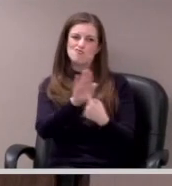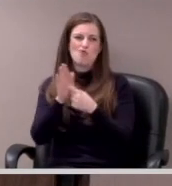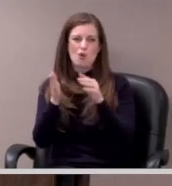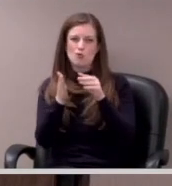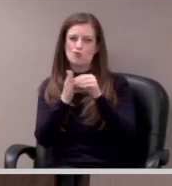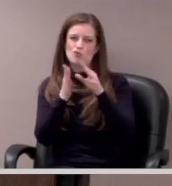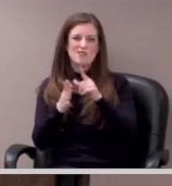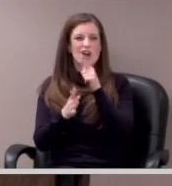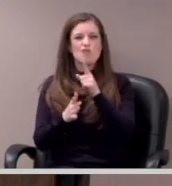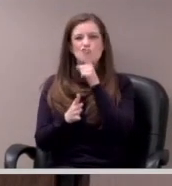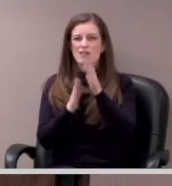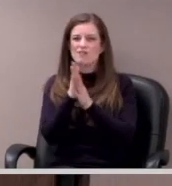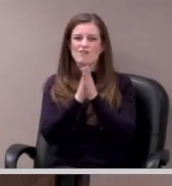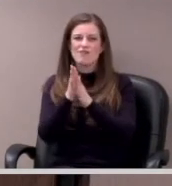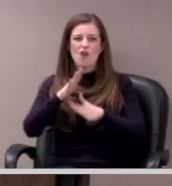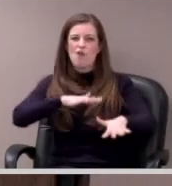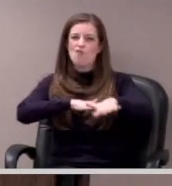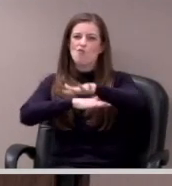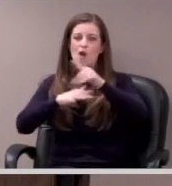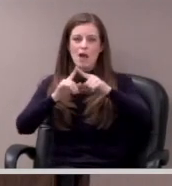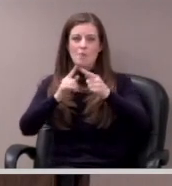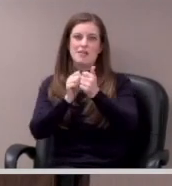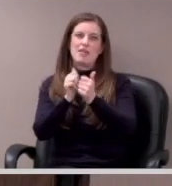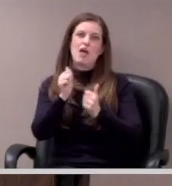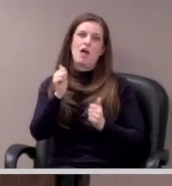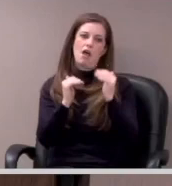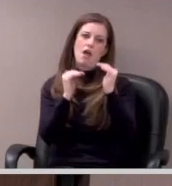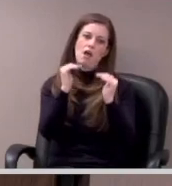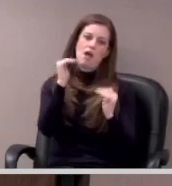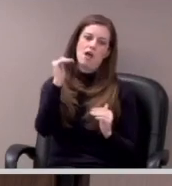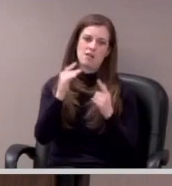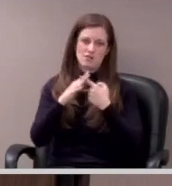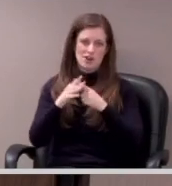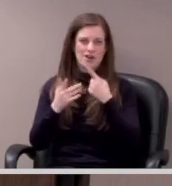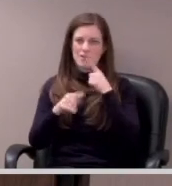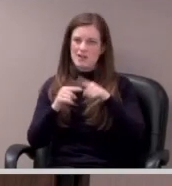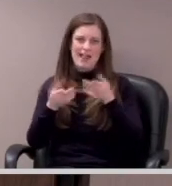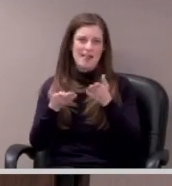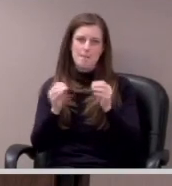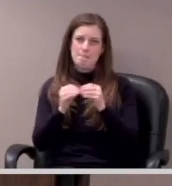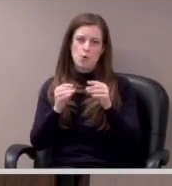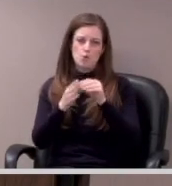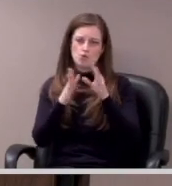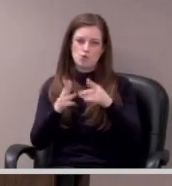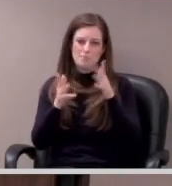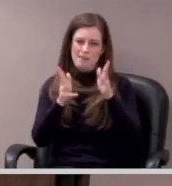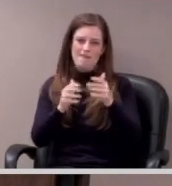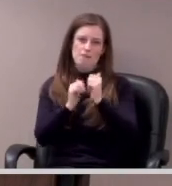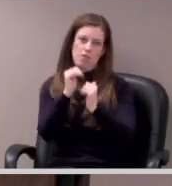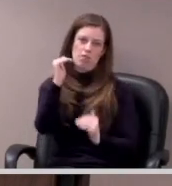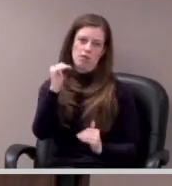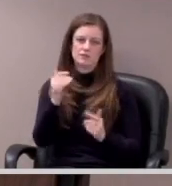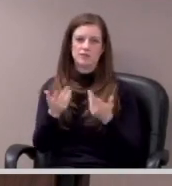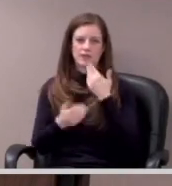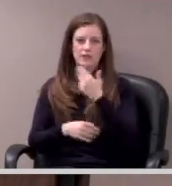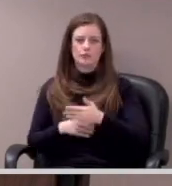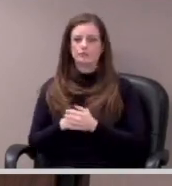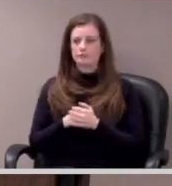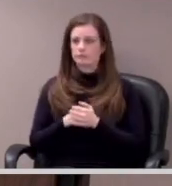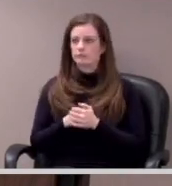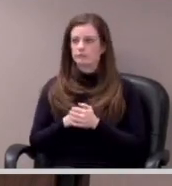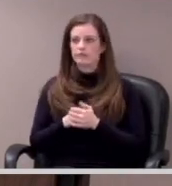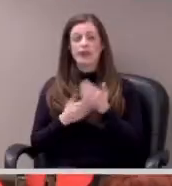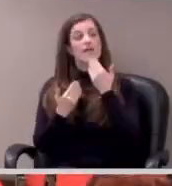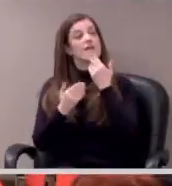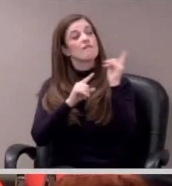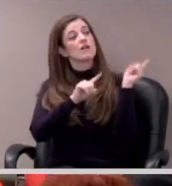the district, but in fact falling behind. We cannot let more students and families be left behind. Thank you. Thank you for